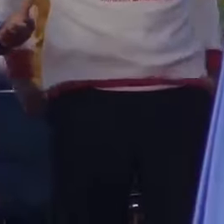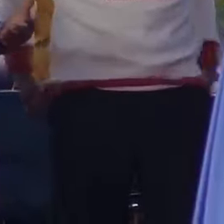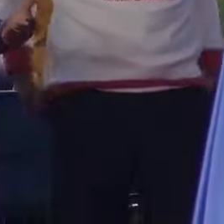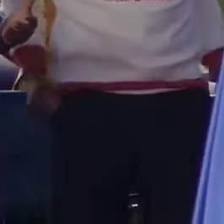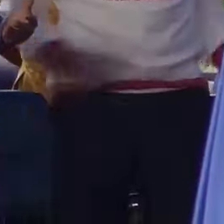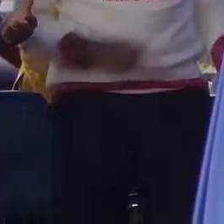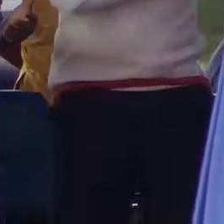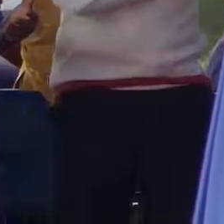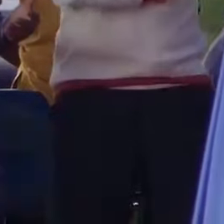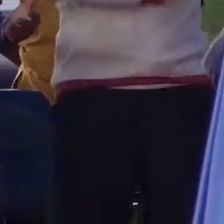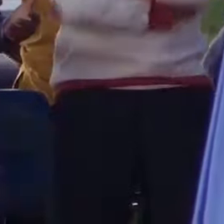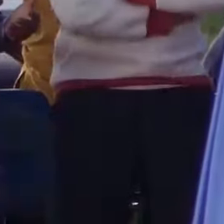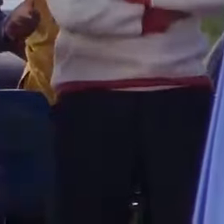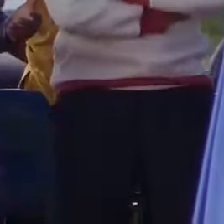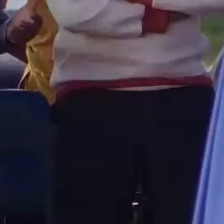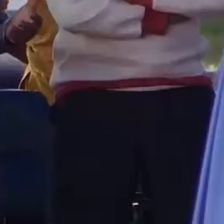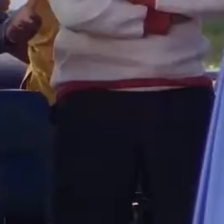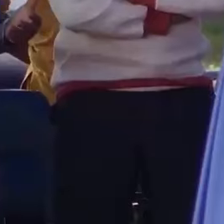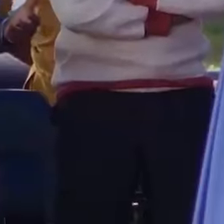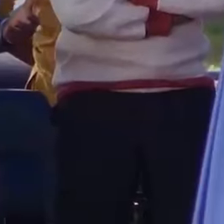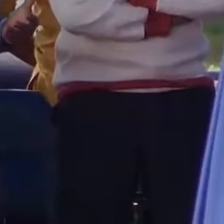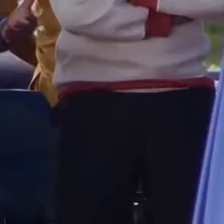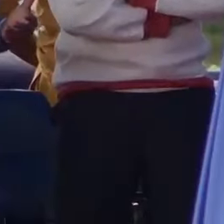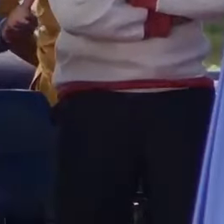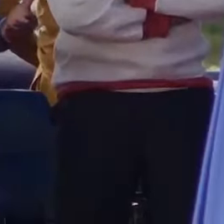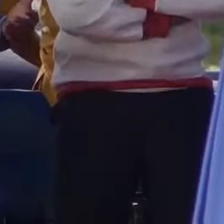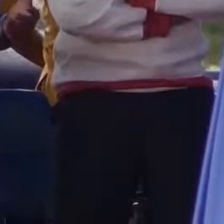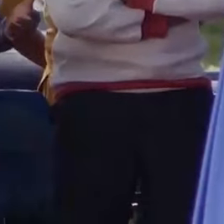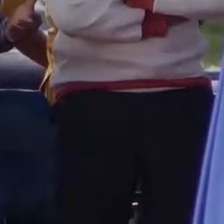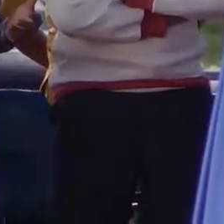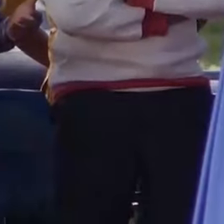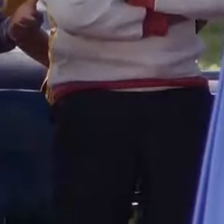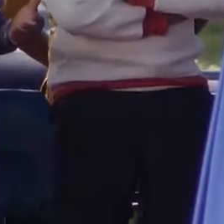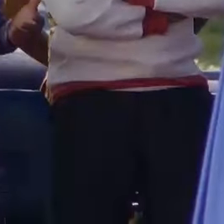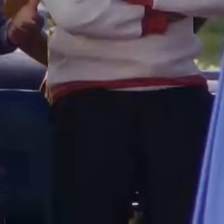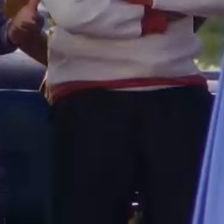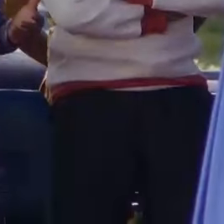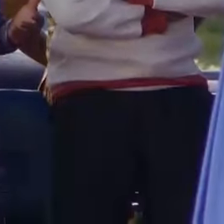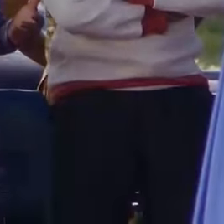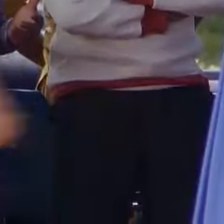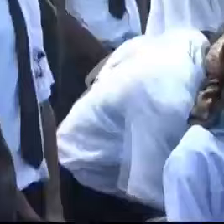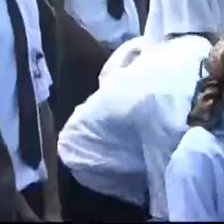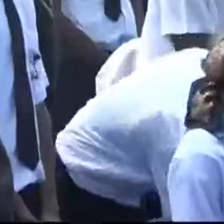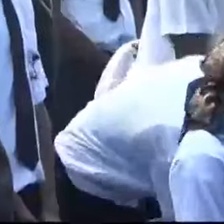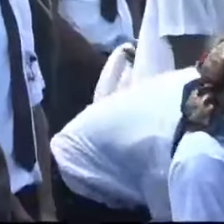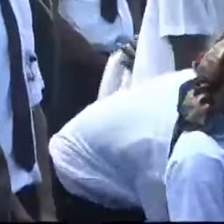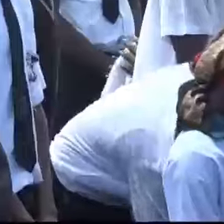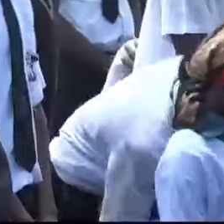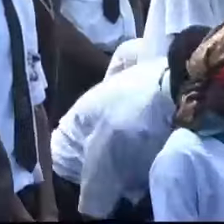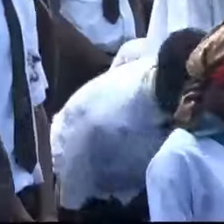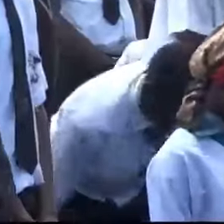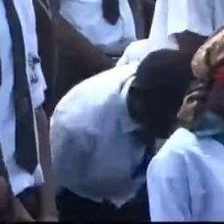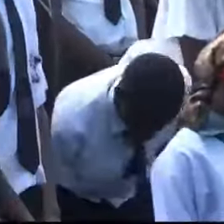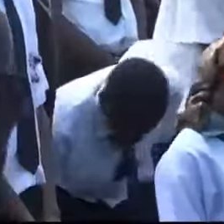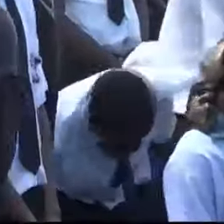here am I. Here am I. Here am I. Whatever I need to give up, I give up. And whatever I need to